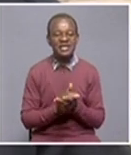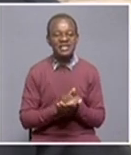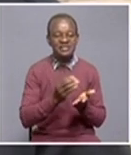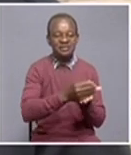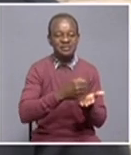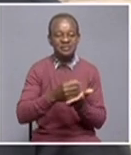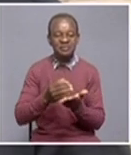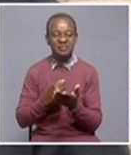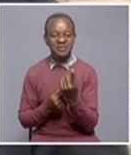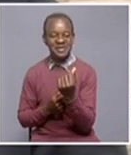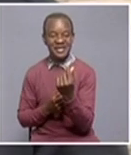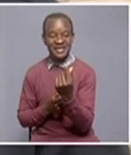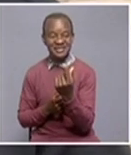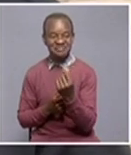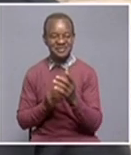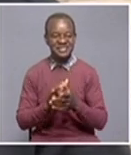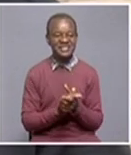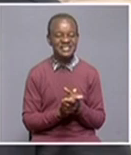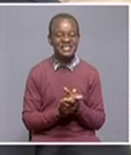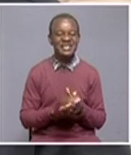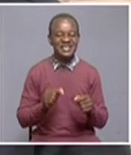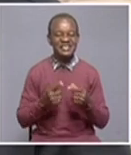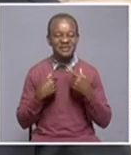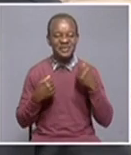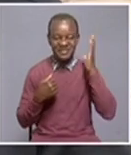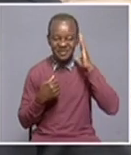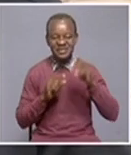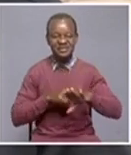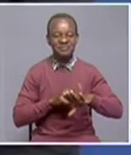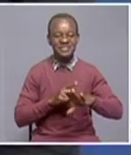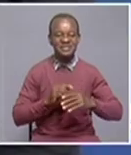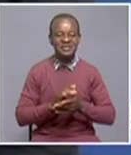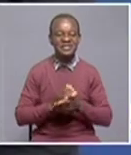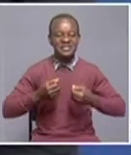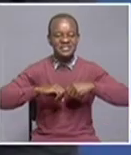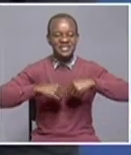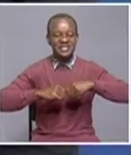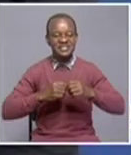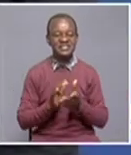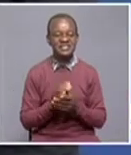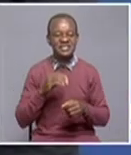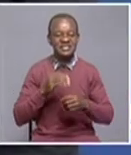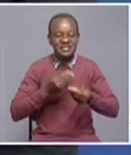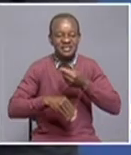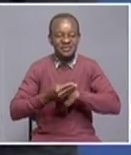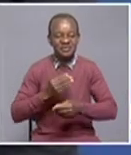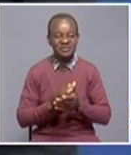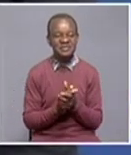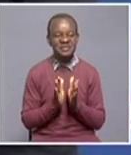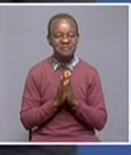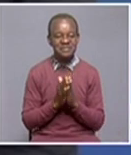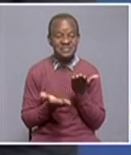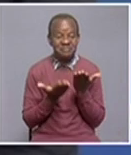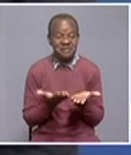income, given the current challenges that we have, within our economy. While you are on that point, are there any specific